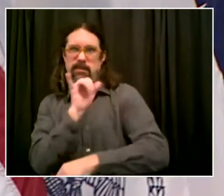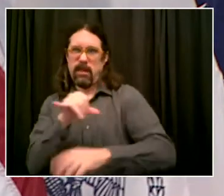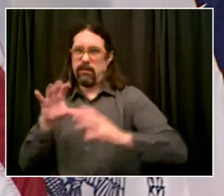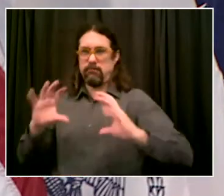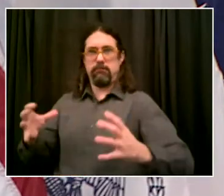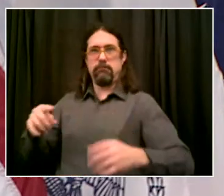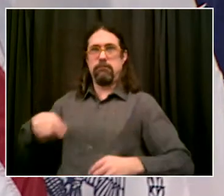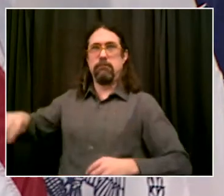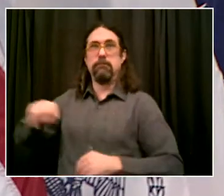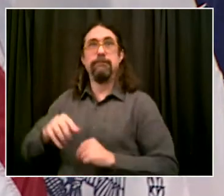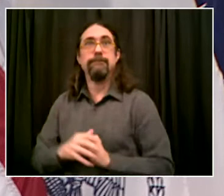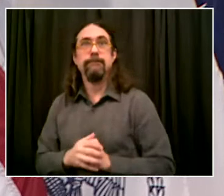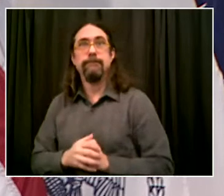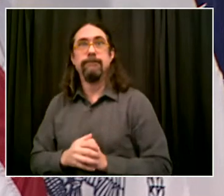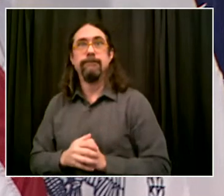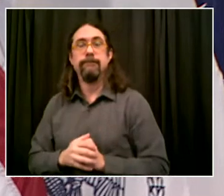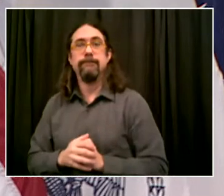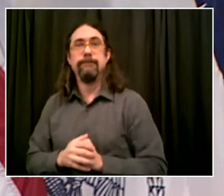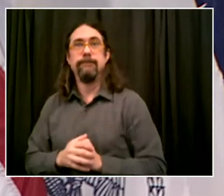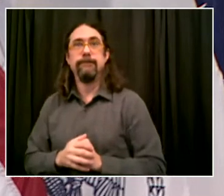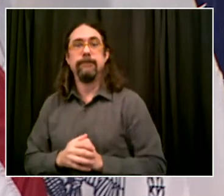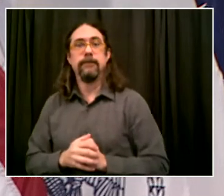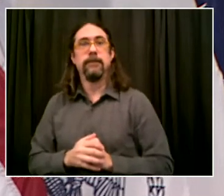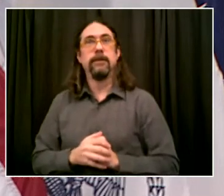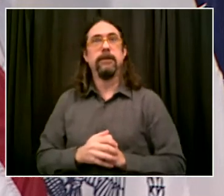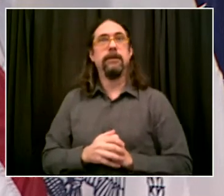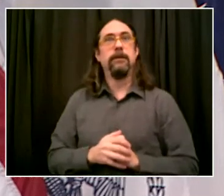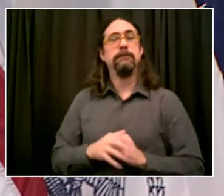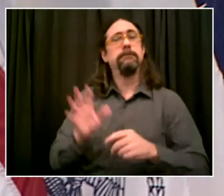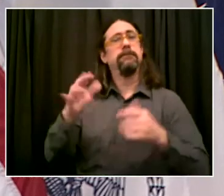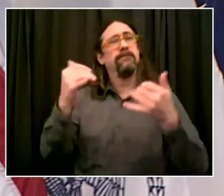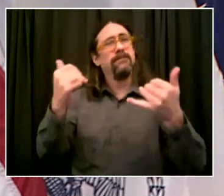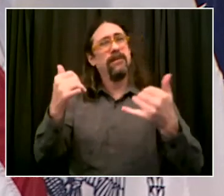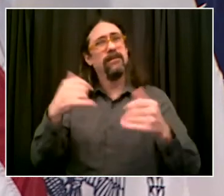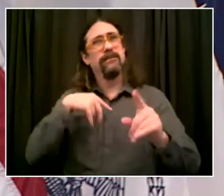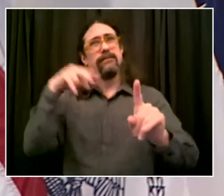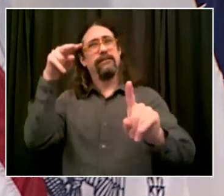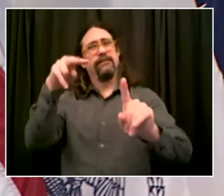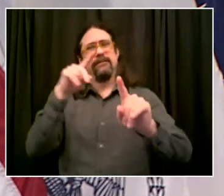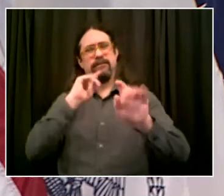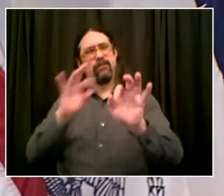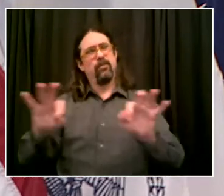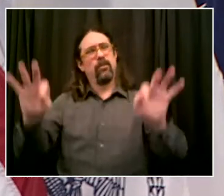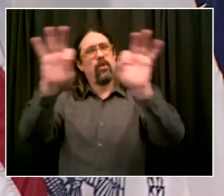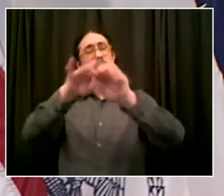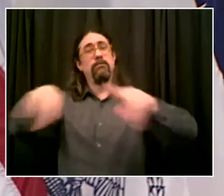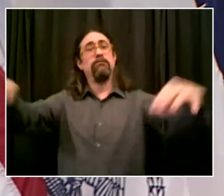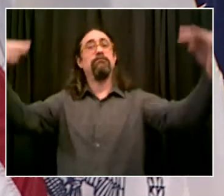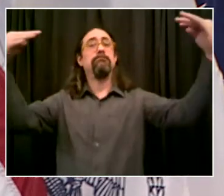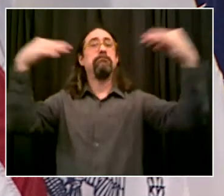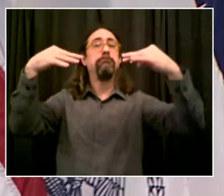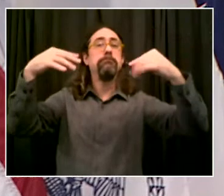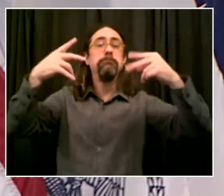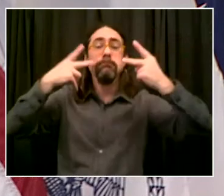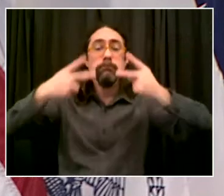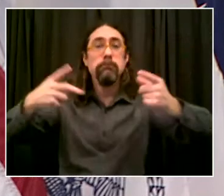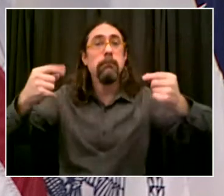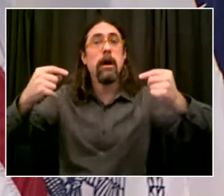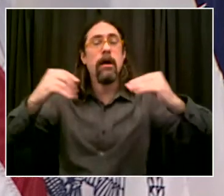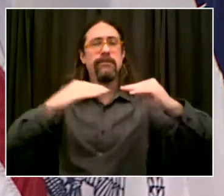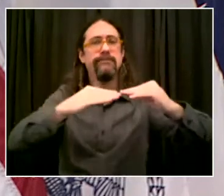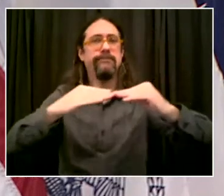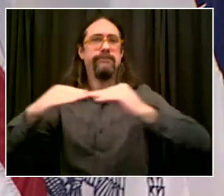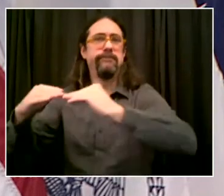process, it's really important for folks to see that everyone waited their turn and qualified in the appropriate